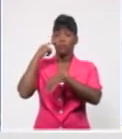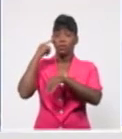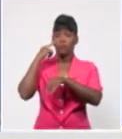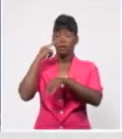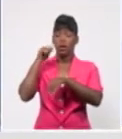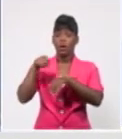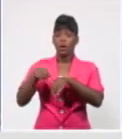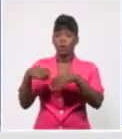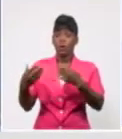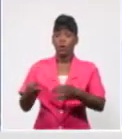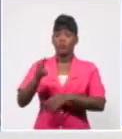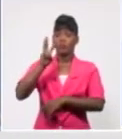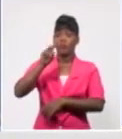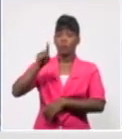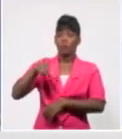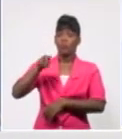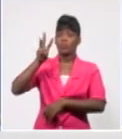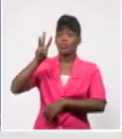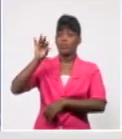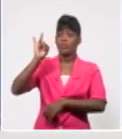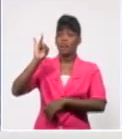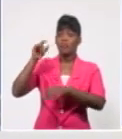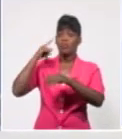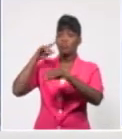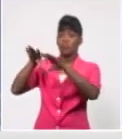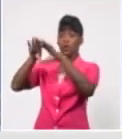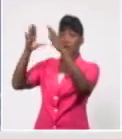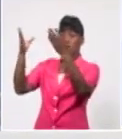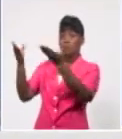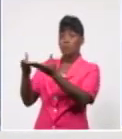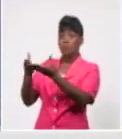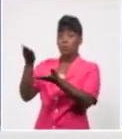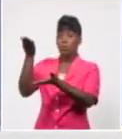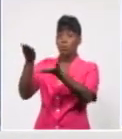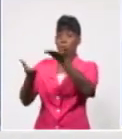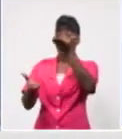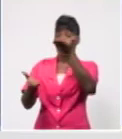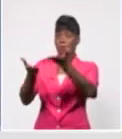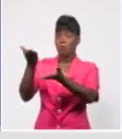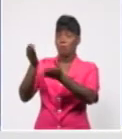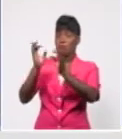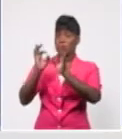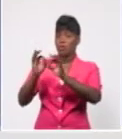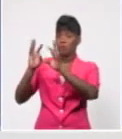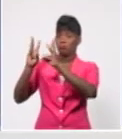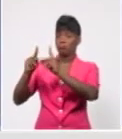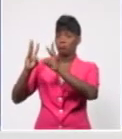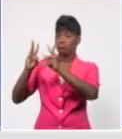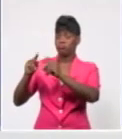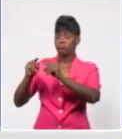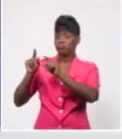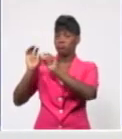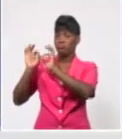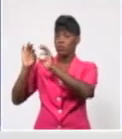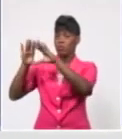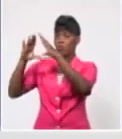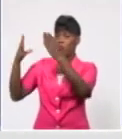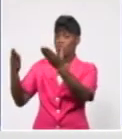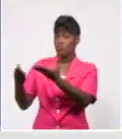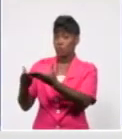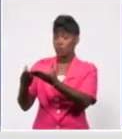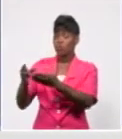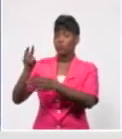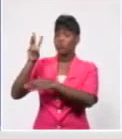evacuated patients at the start of the pandemic. Yesterday, 16 patients were discharged from hospital, still a negative balance